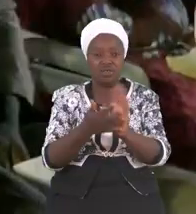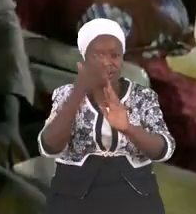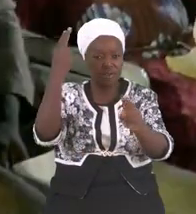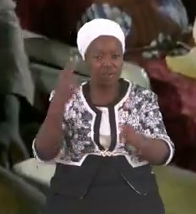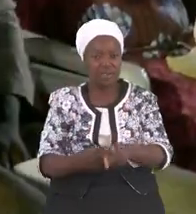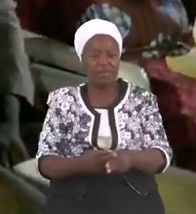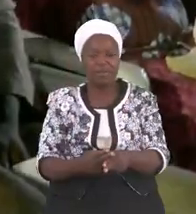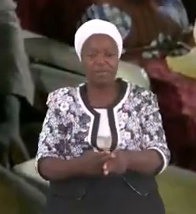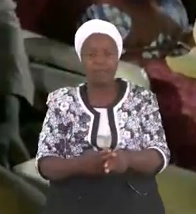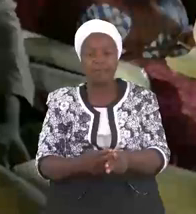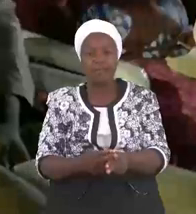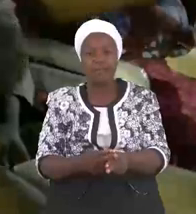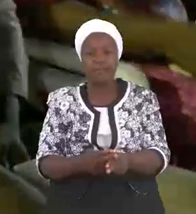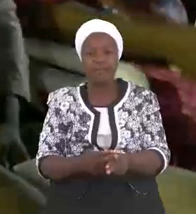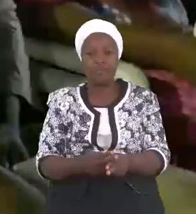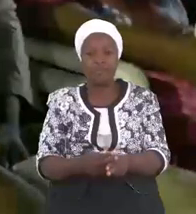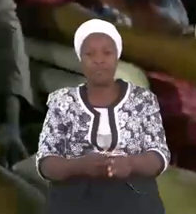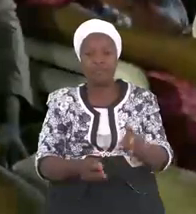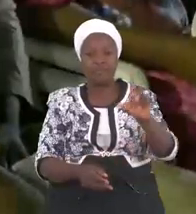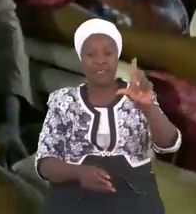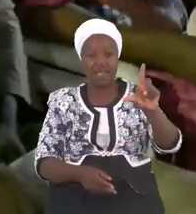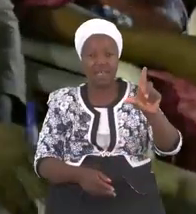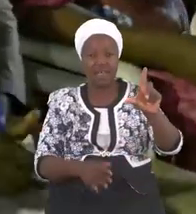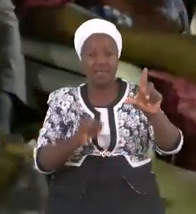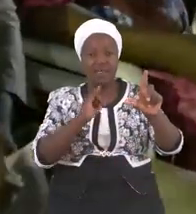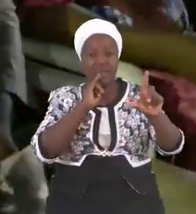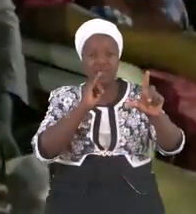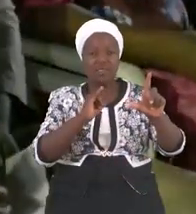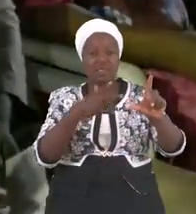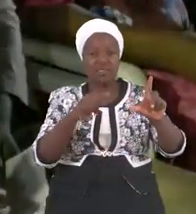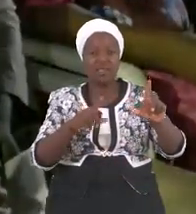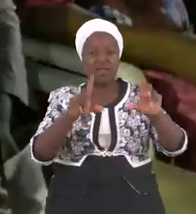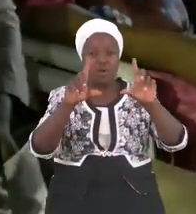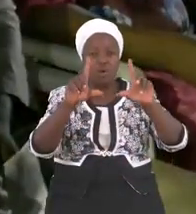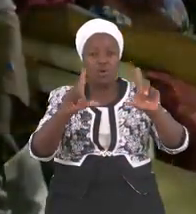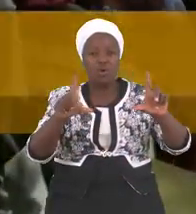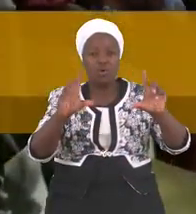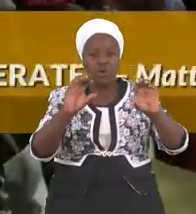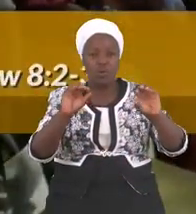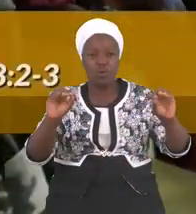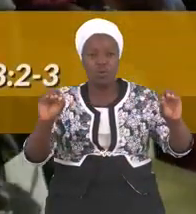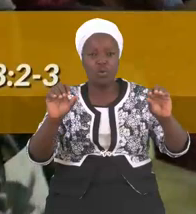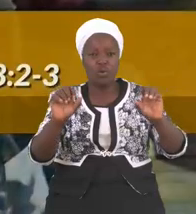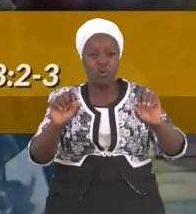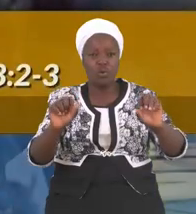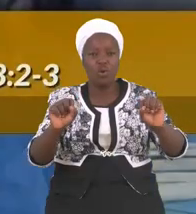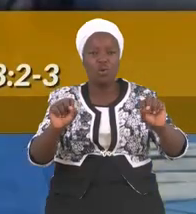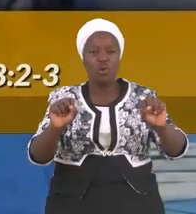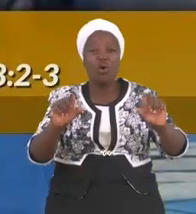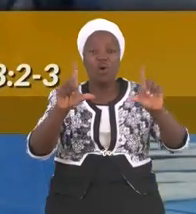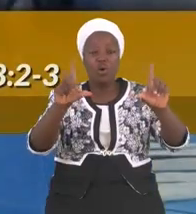name. El is the lonesome lepers liberated.